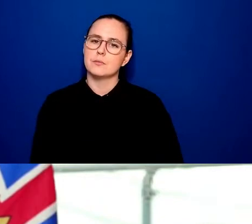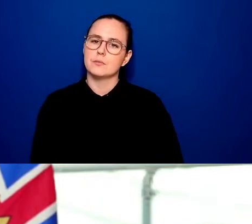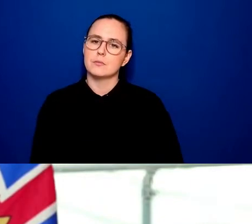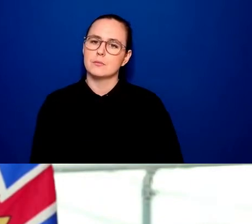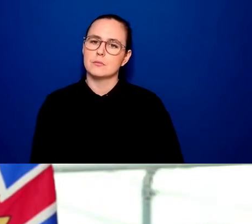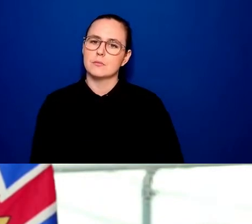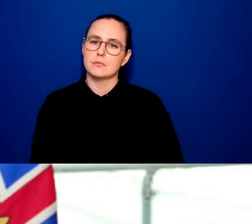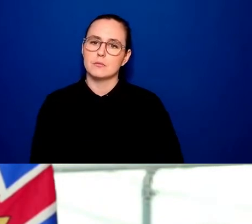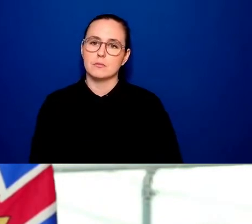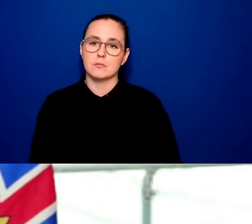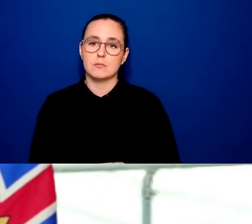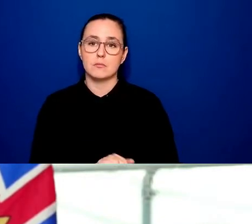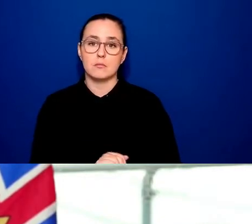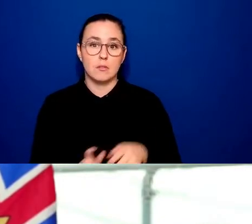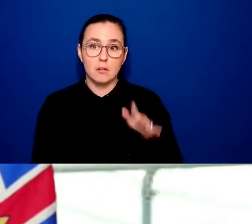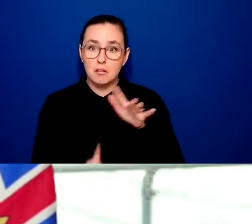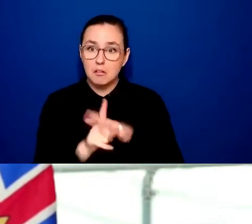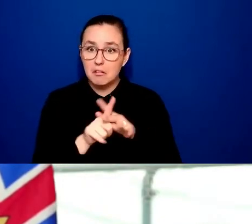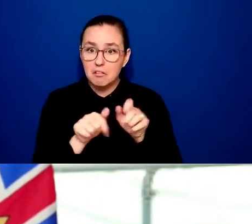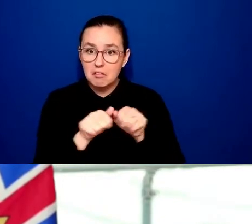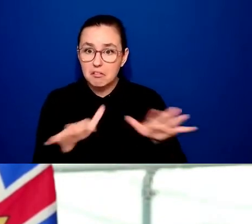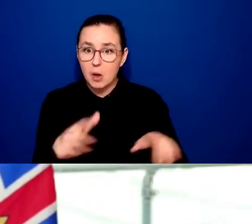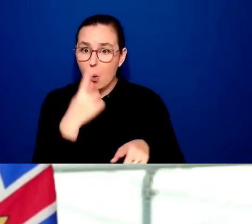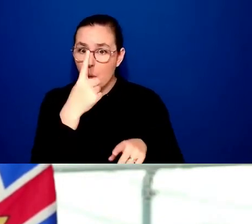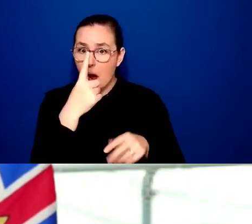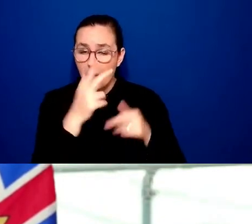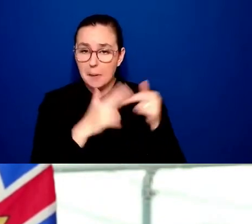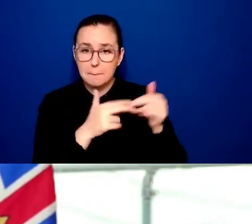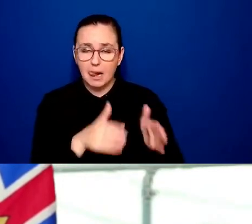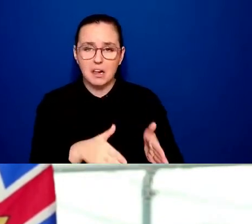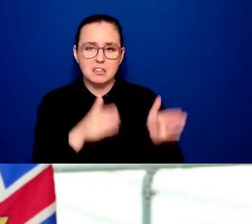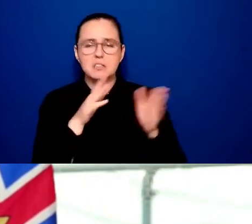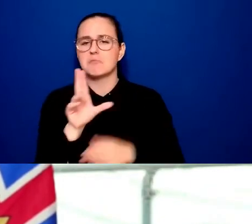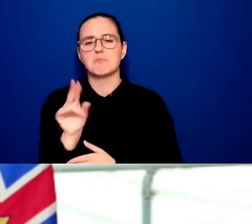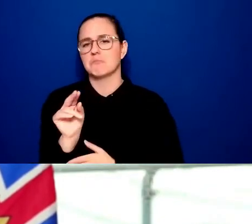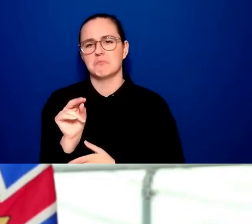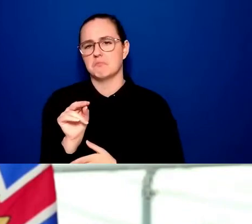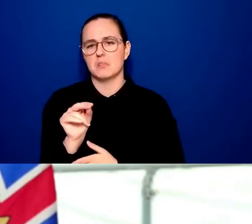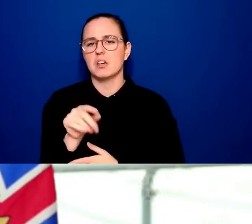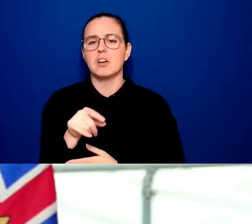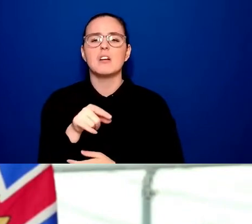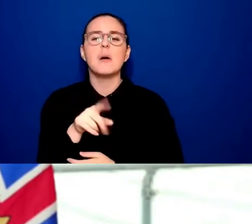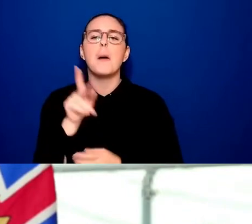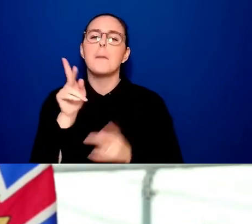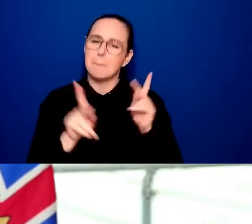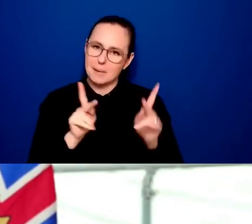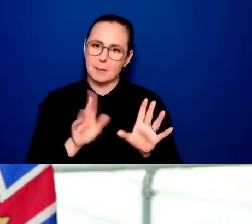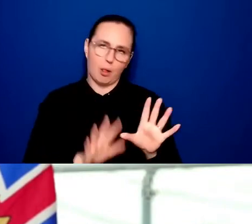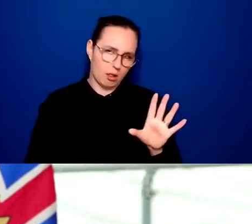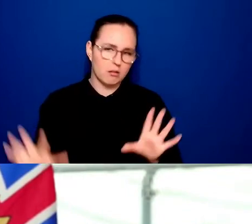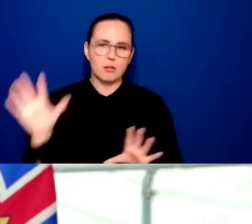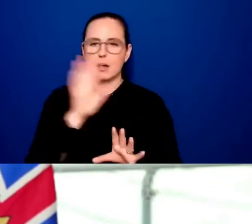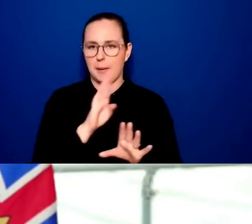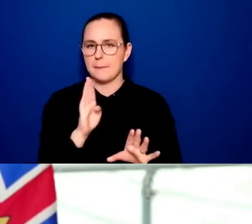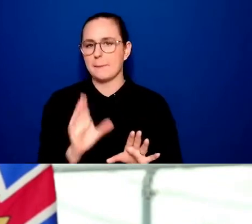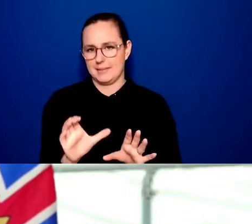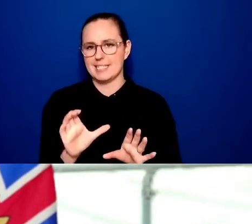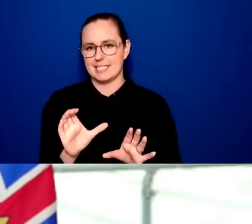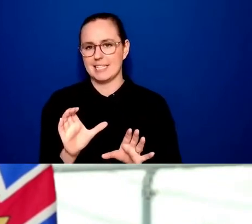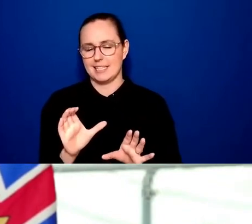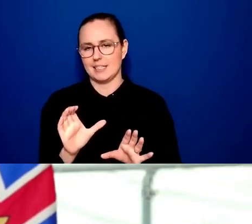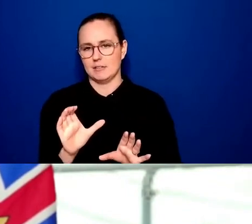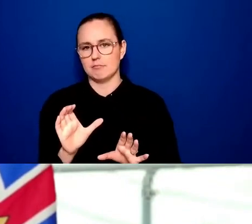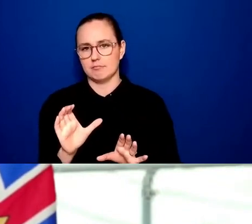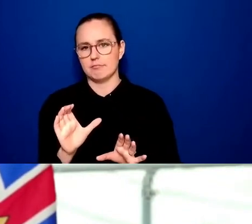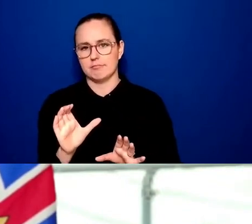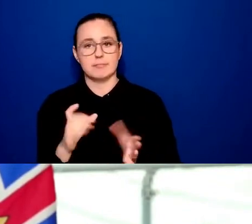specific setting or one specific building. It's people who are across that community. There's a lot of mobility